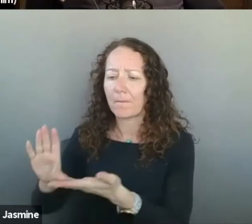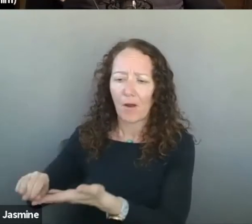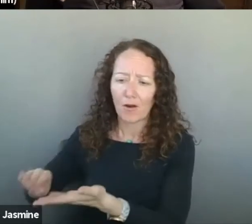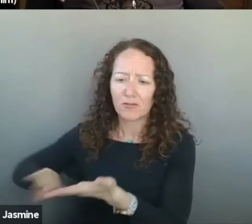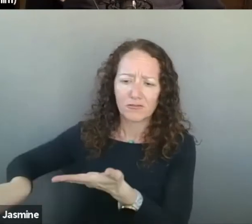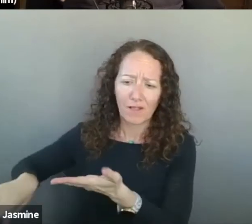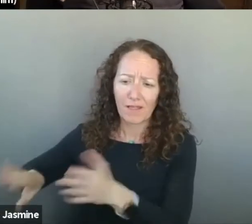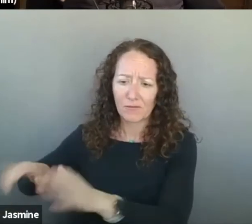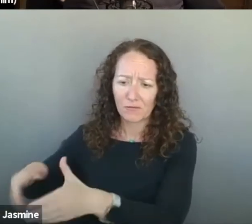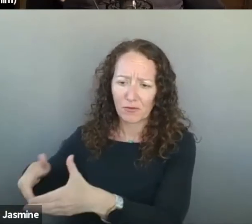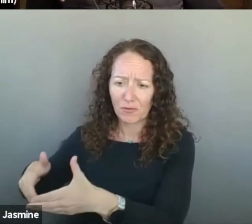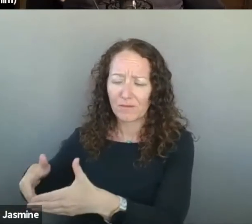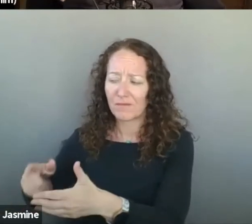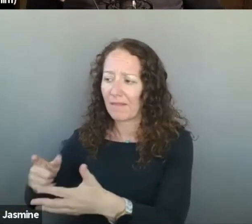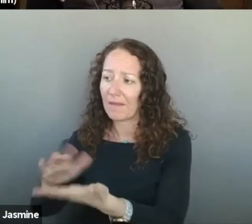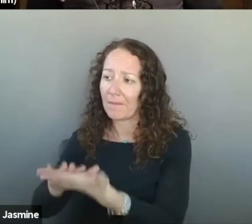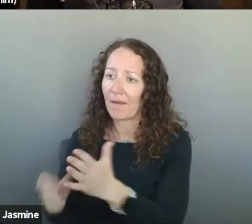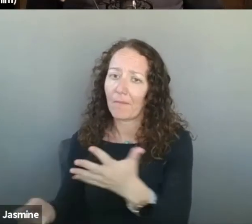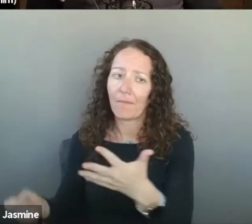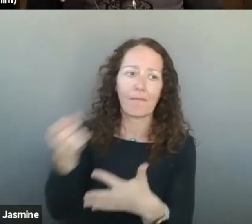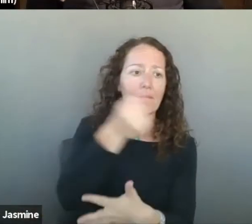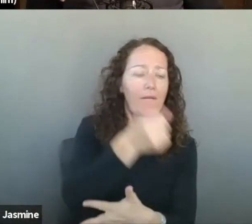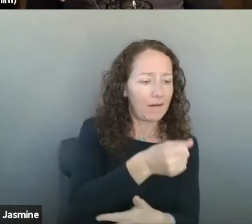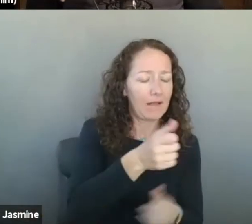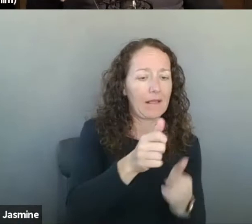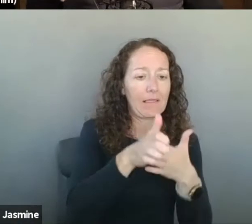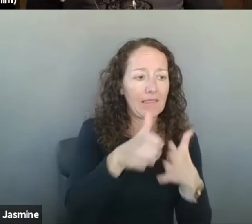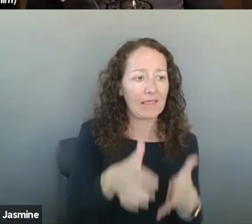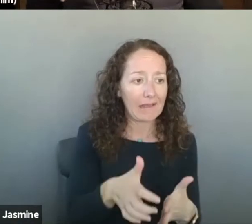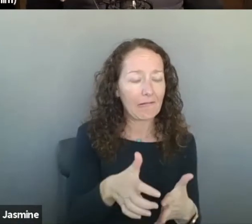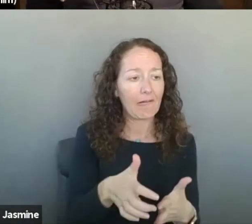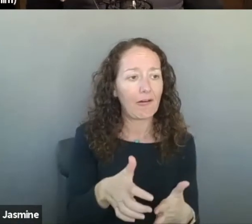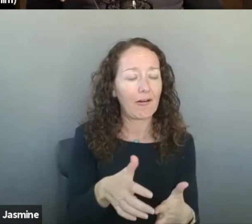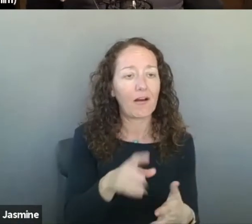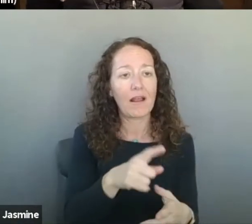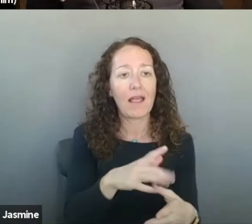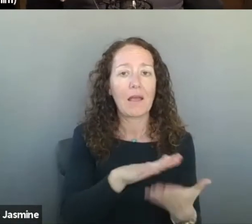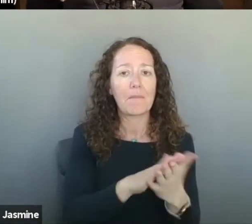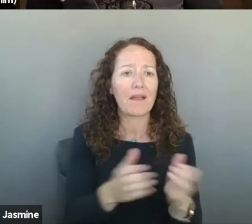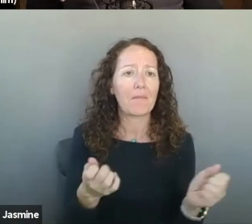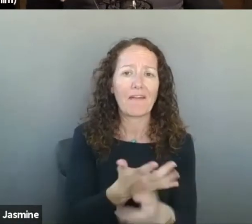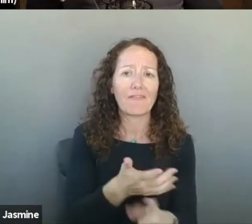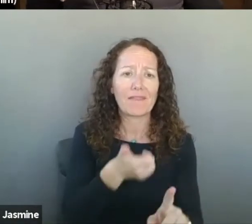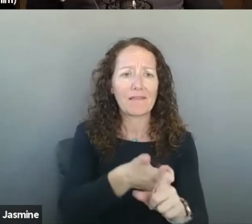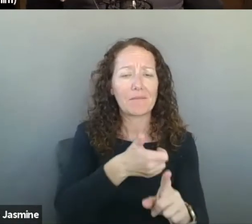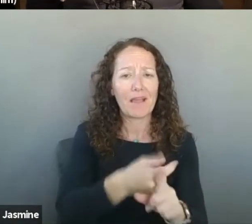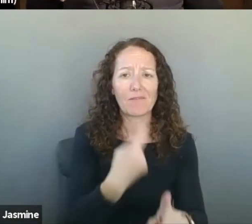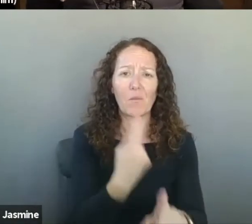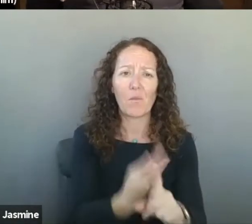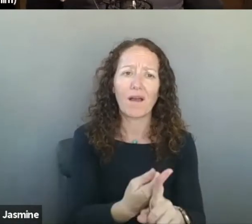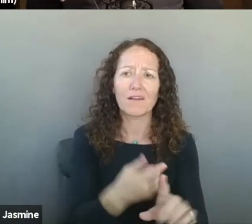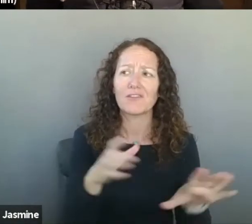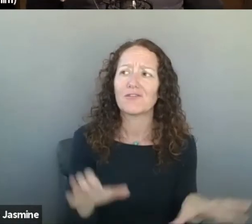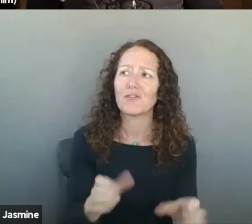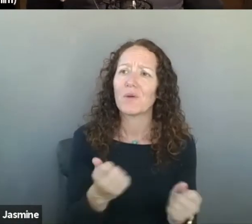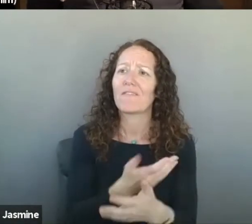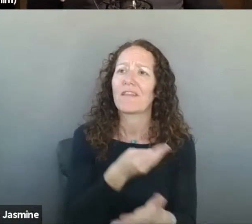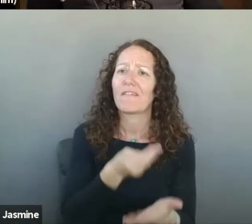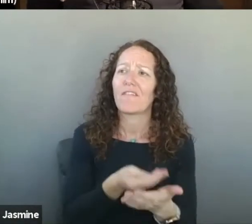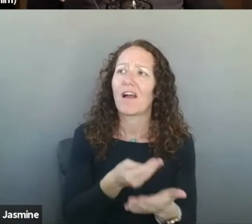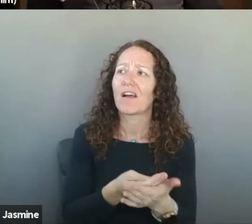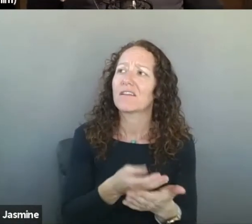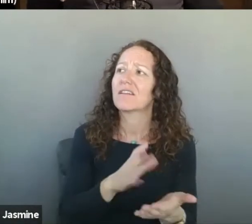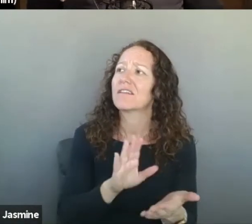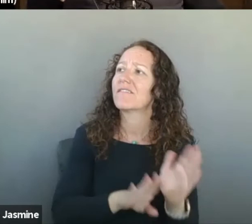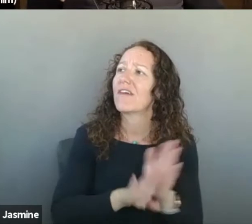the leader of an organization and be the butcher, the baker, the candlestick maker, the fund development, the fundraiser, the